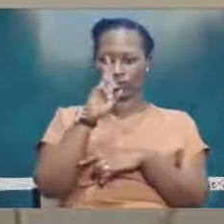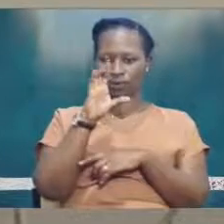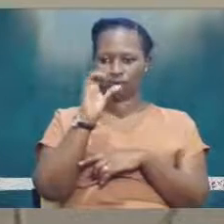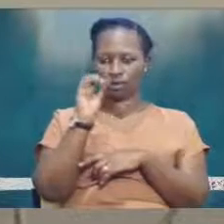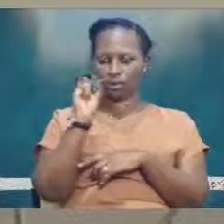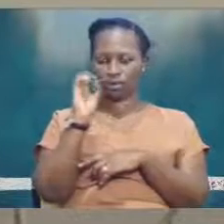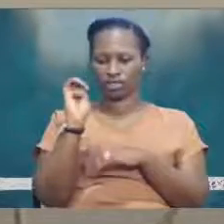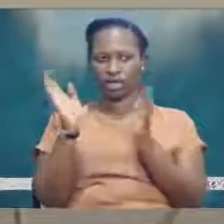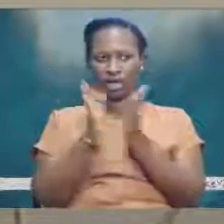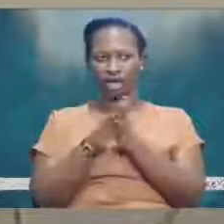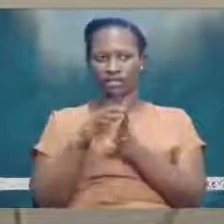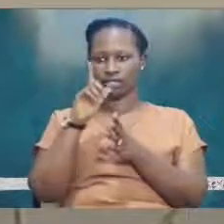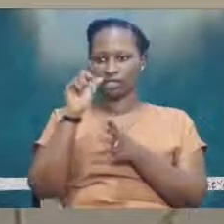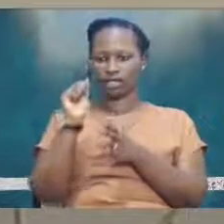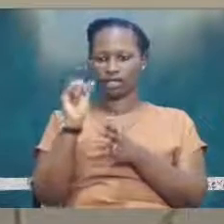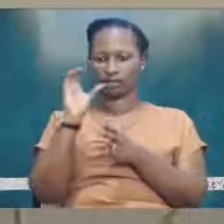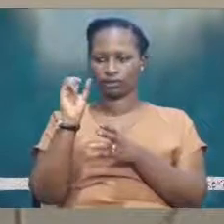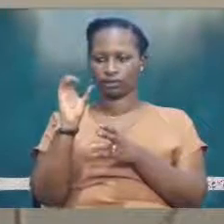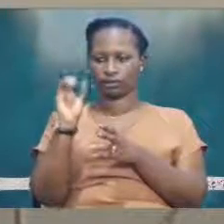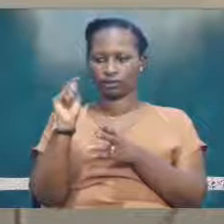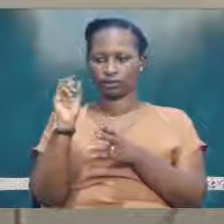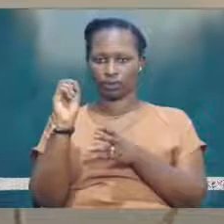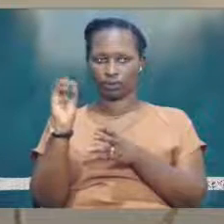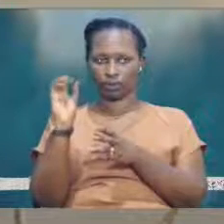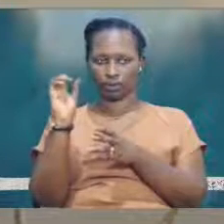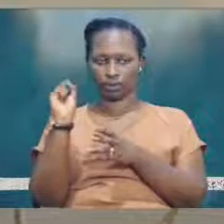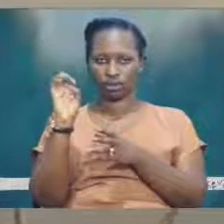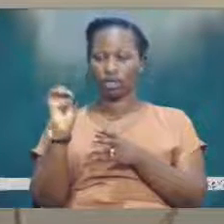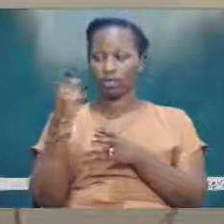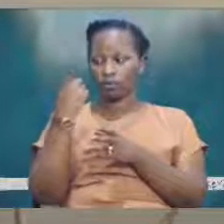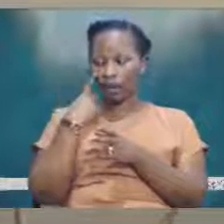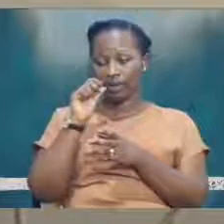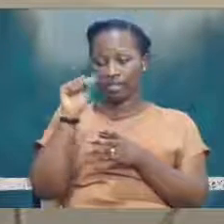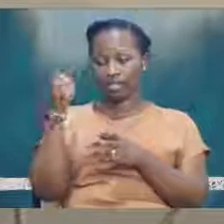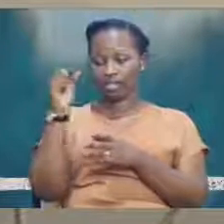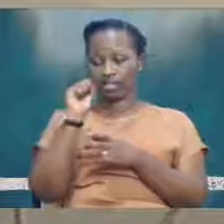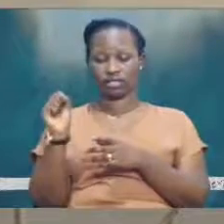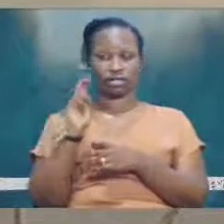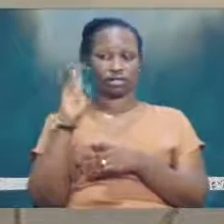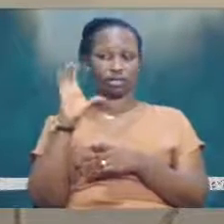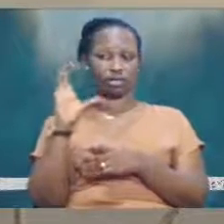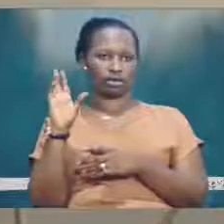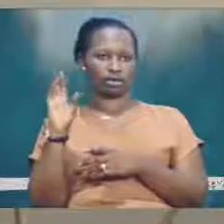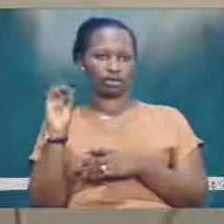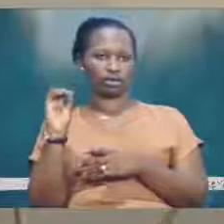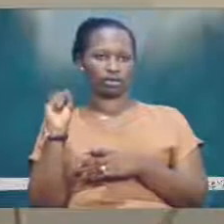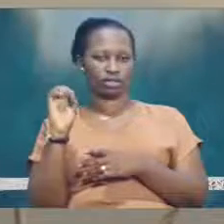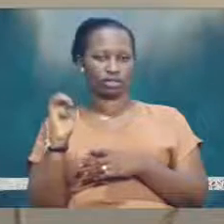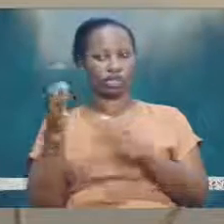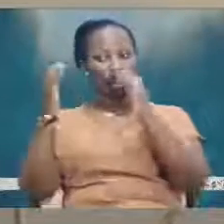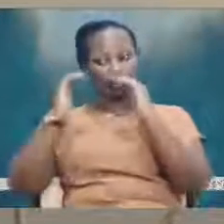seen sucrose, which is formed from glucose and fructose. Then we have seen polysaccharide